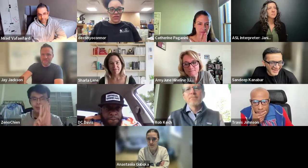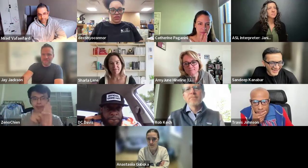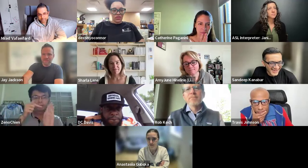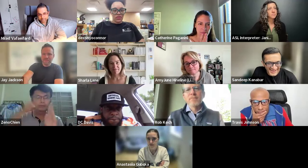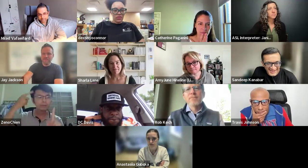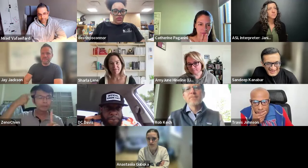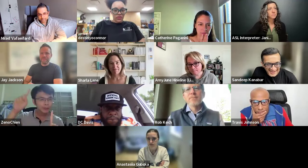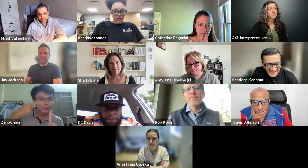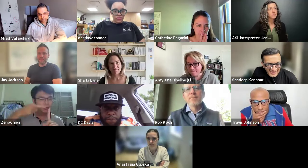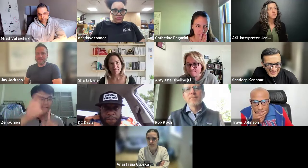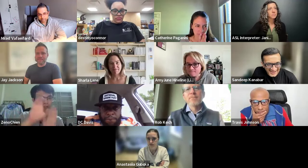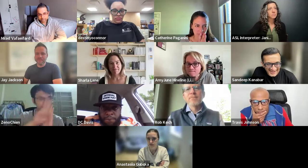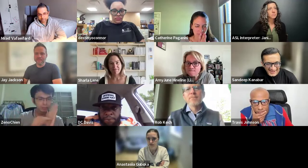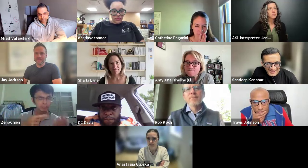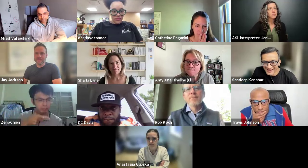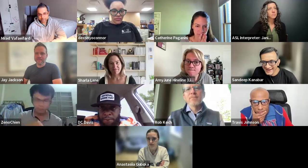AWS.